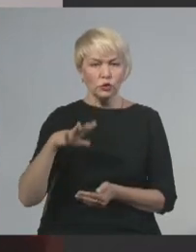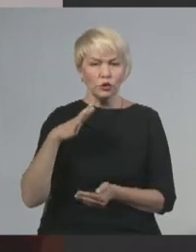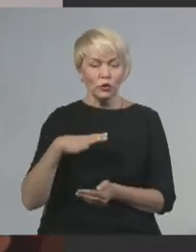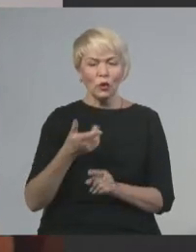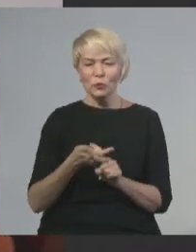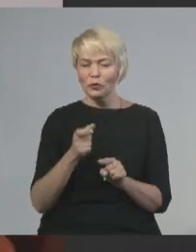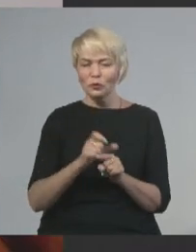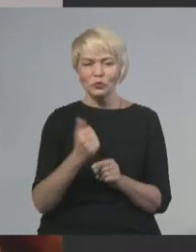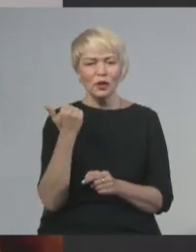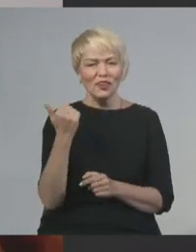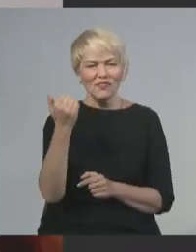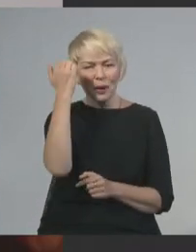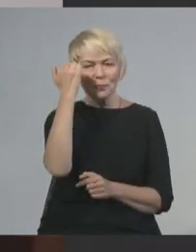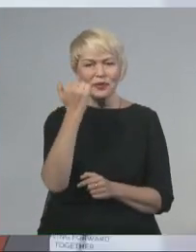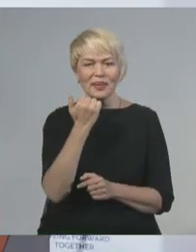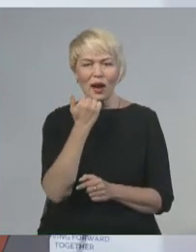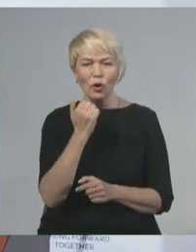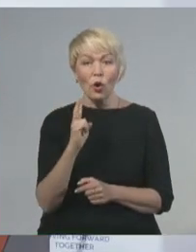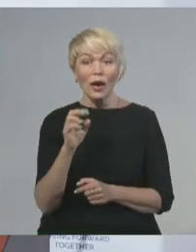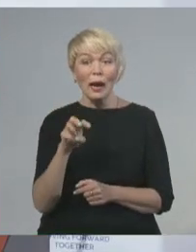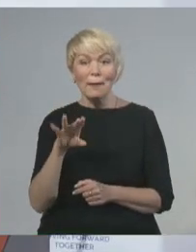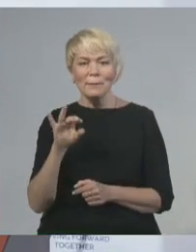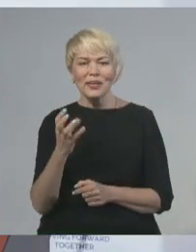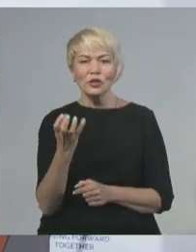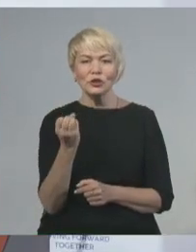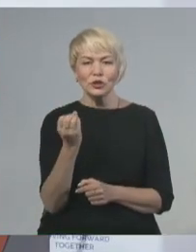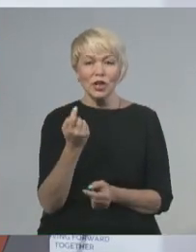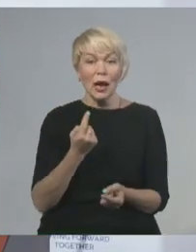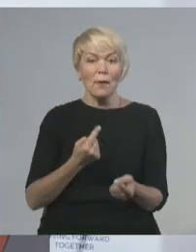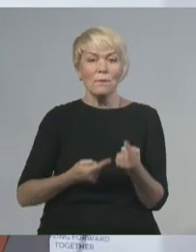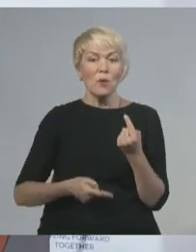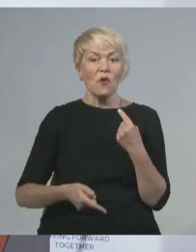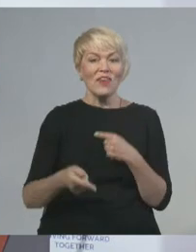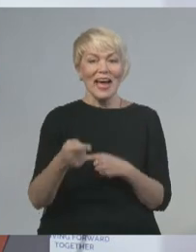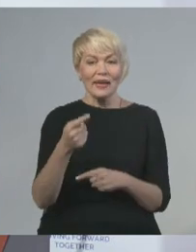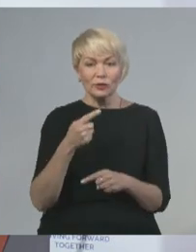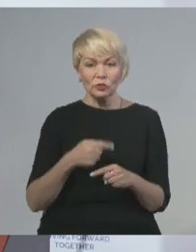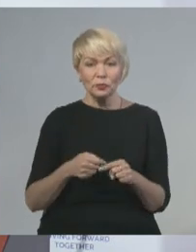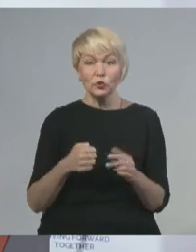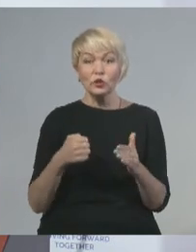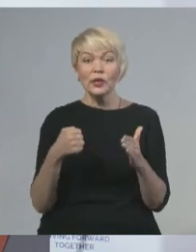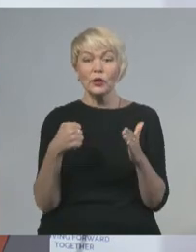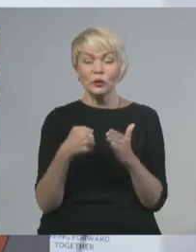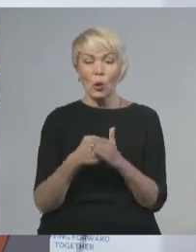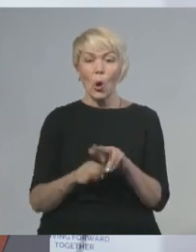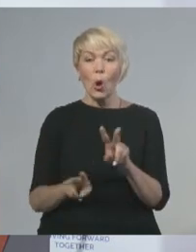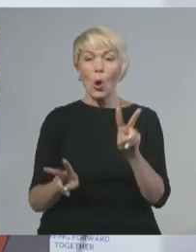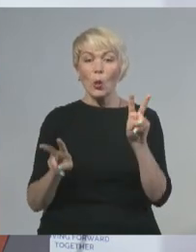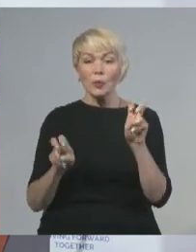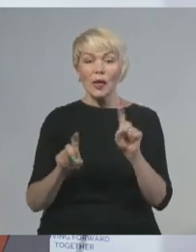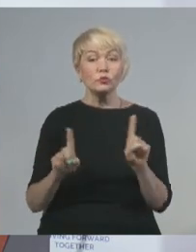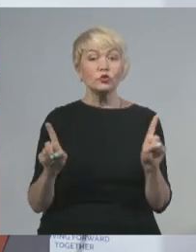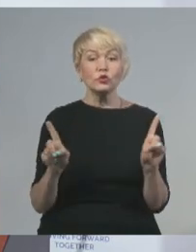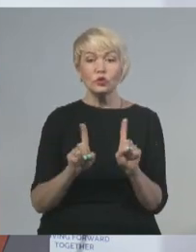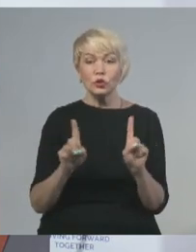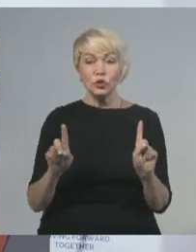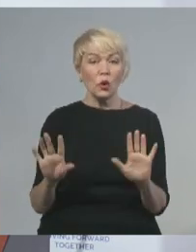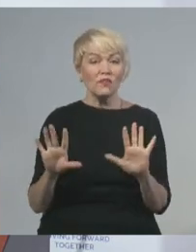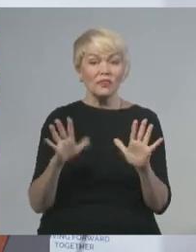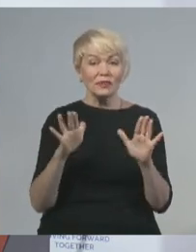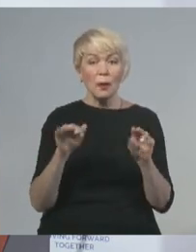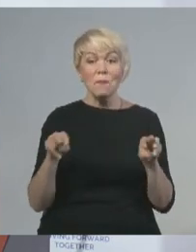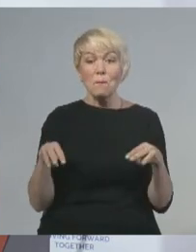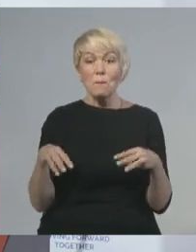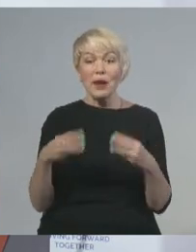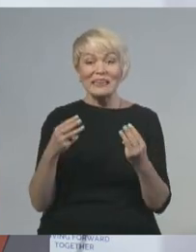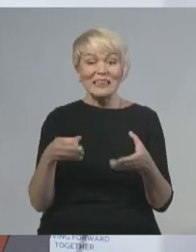topic we'll come back to it the question of fragility of media and what's happening in the sector and whether media are closing